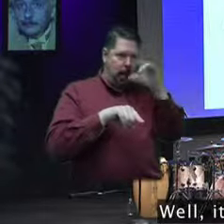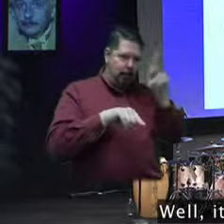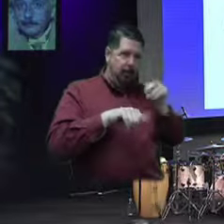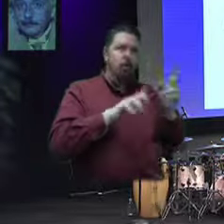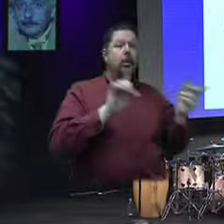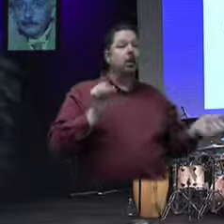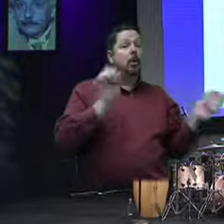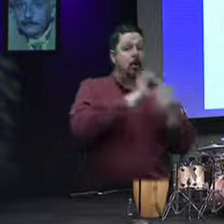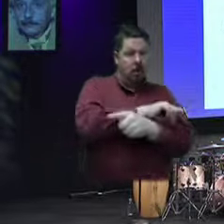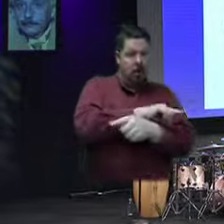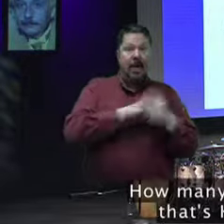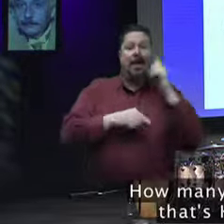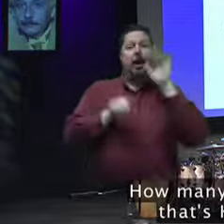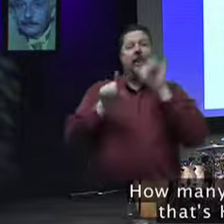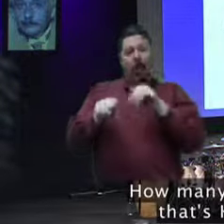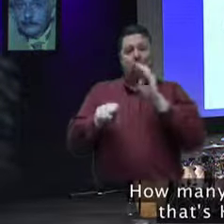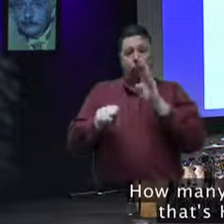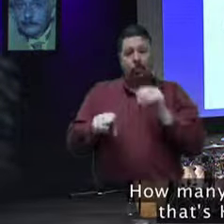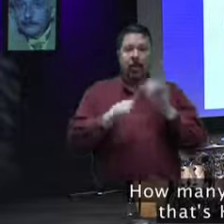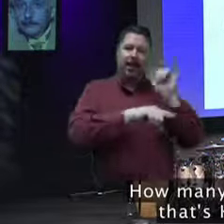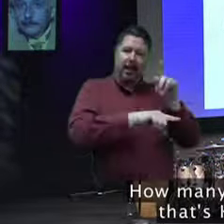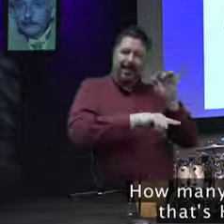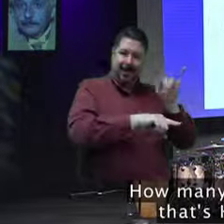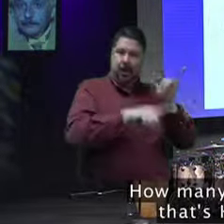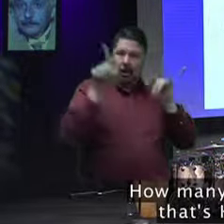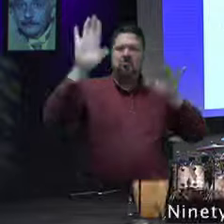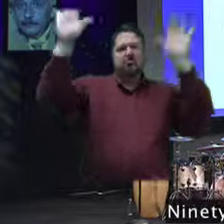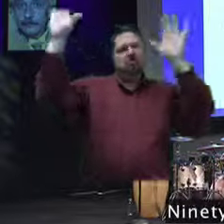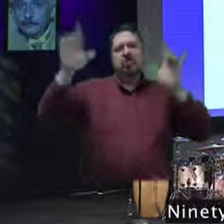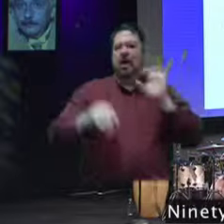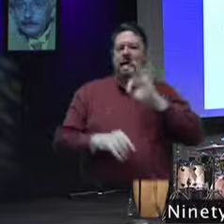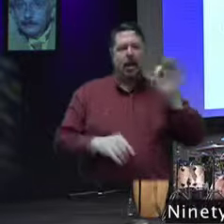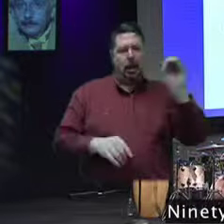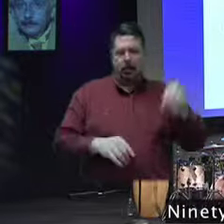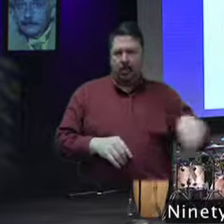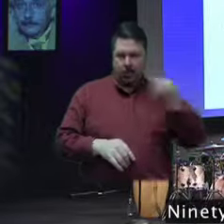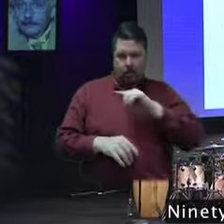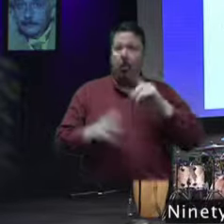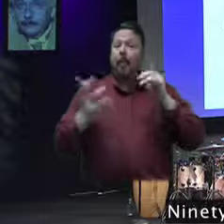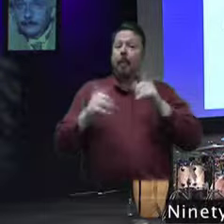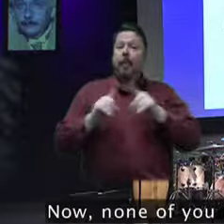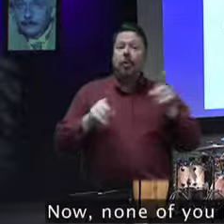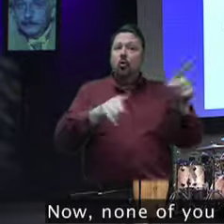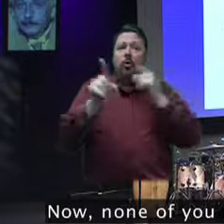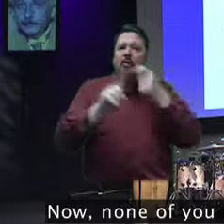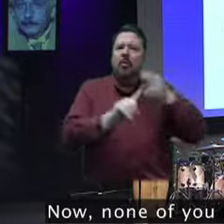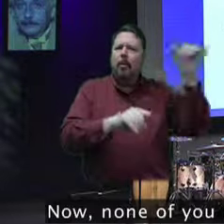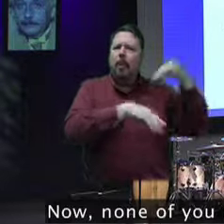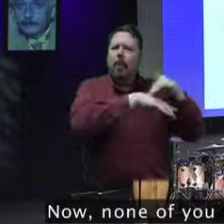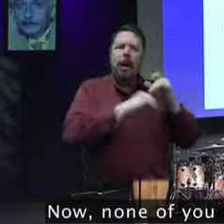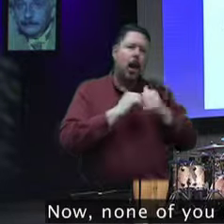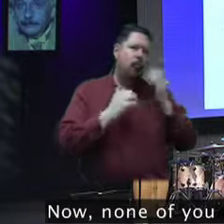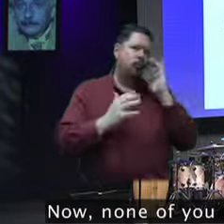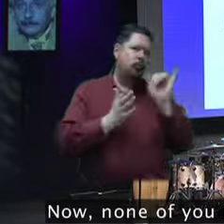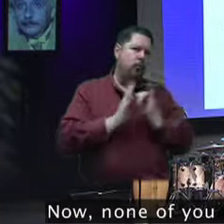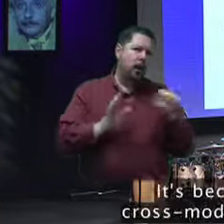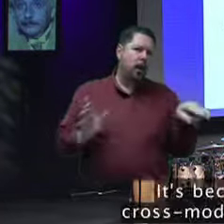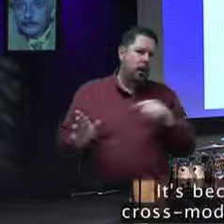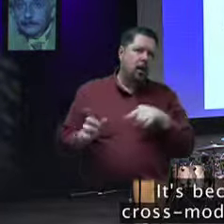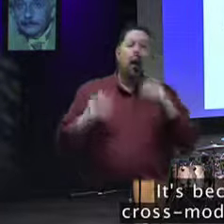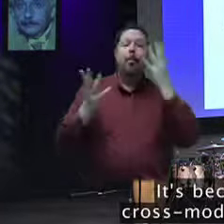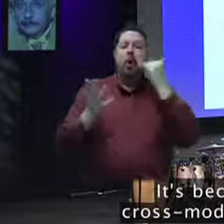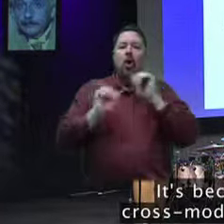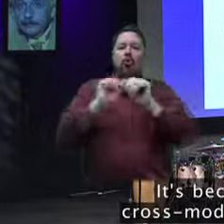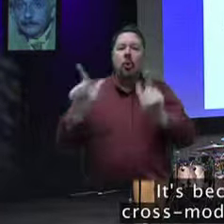it's one or two mutants. How many of you think that's Booba, that's Kiki? Raise your hands. 99% of you. Now, none of you is a Martian. How did you do